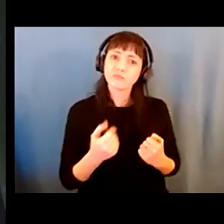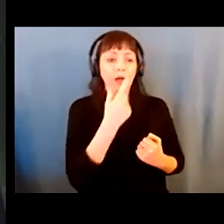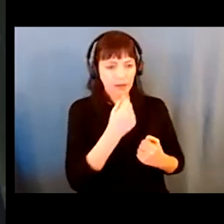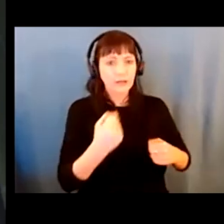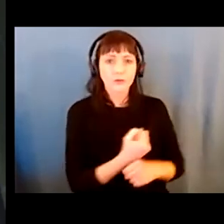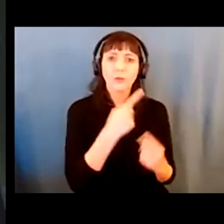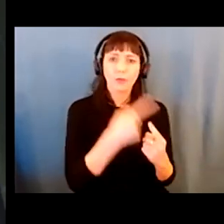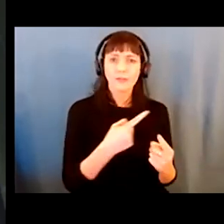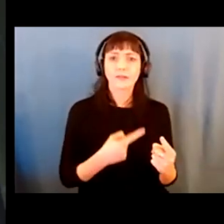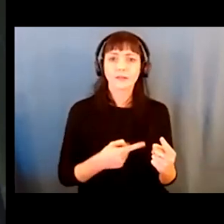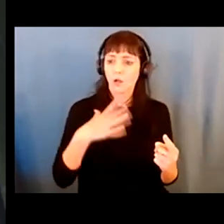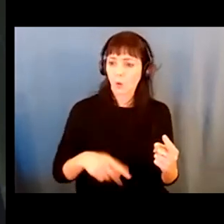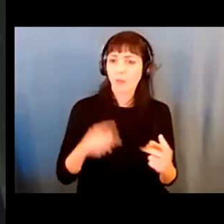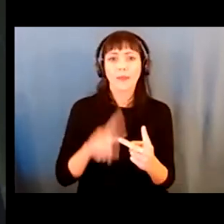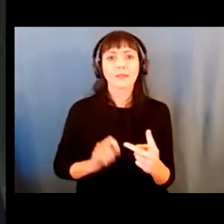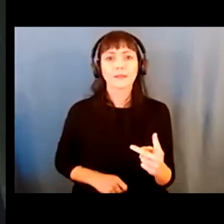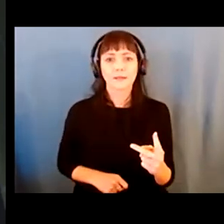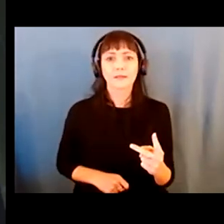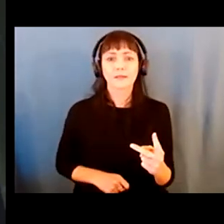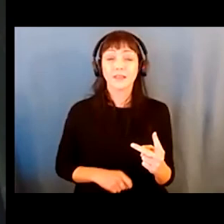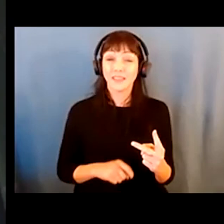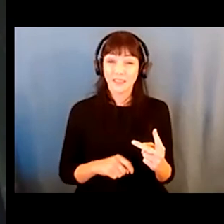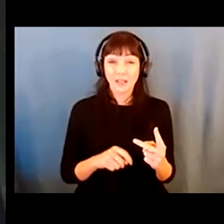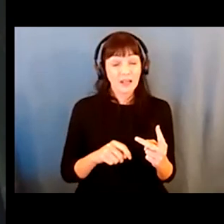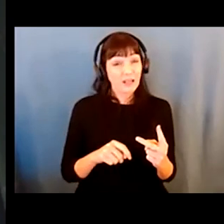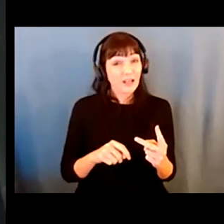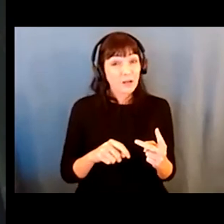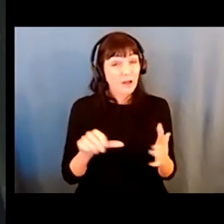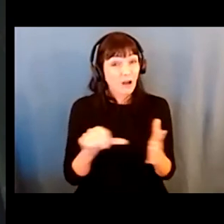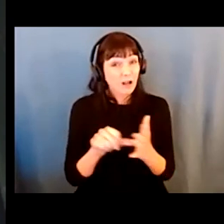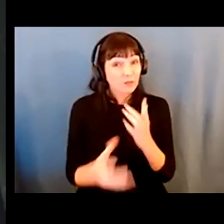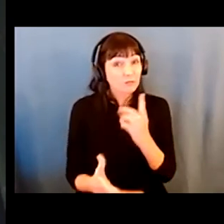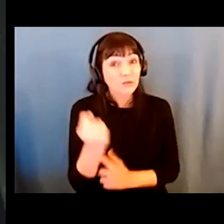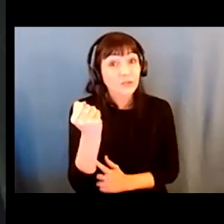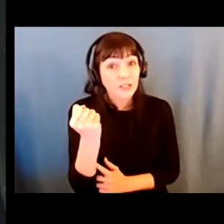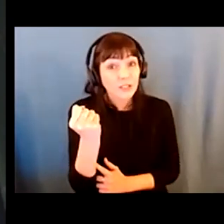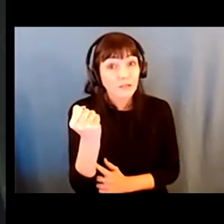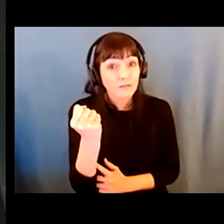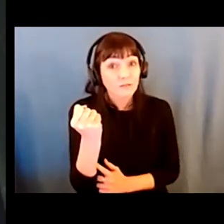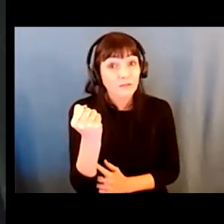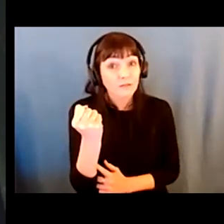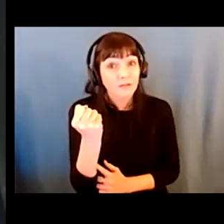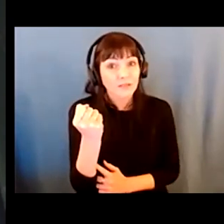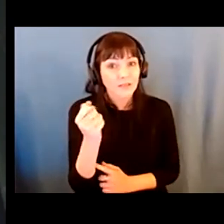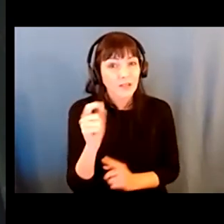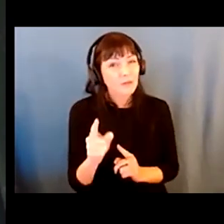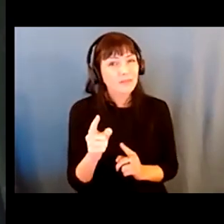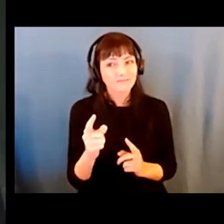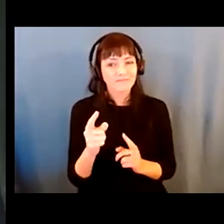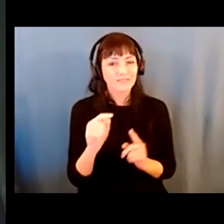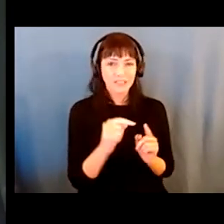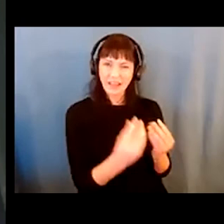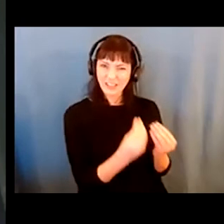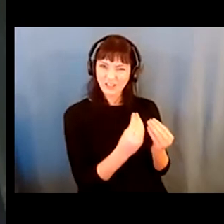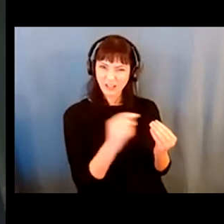I want. But it's very hard to get to that point because we're not, I'll go back to that education, it's not a